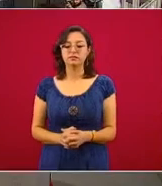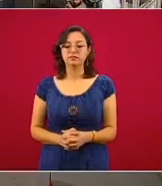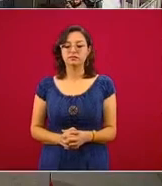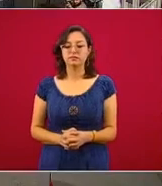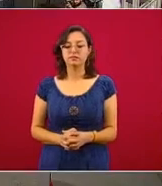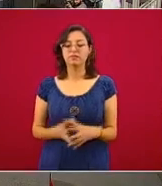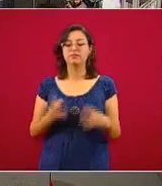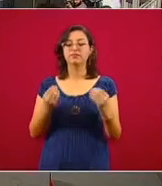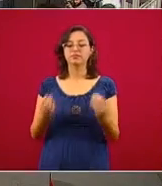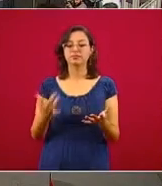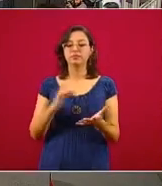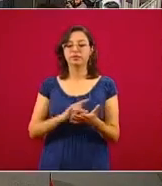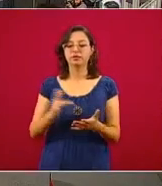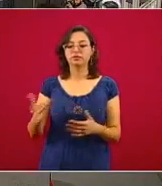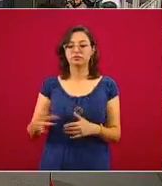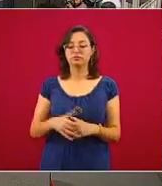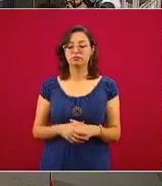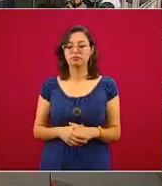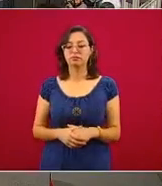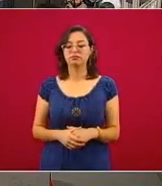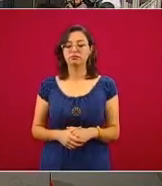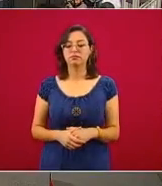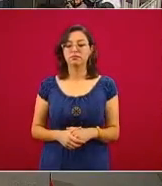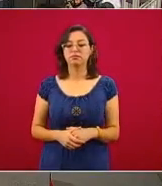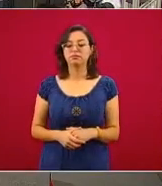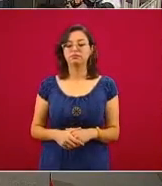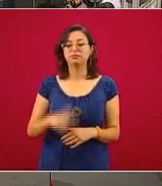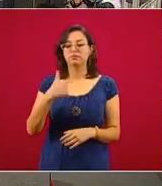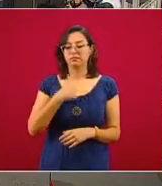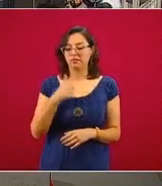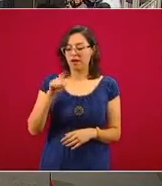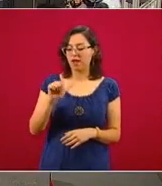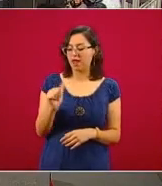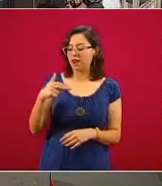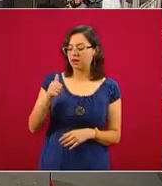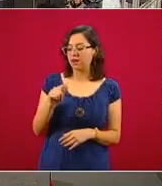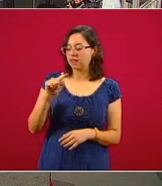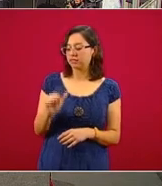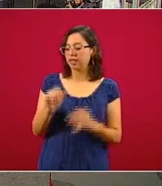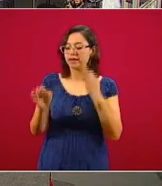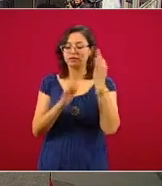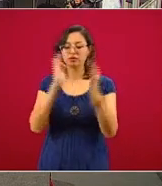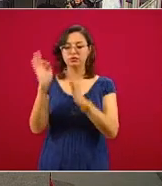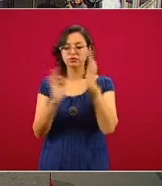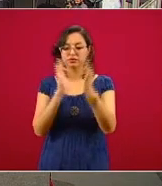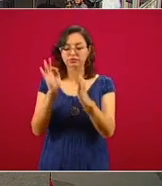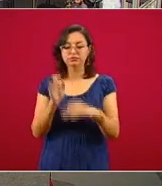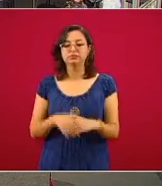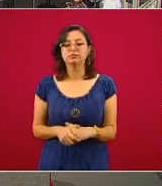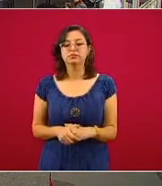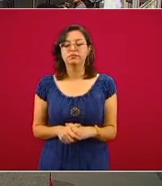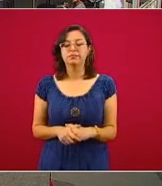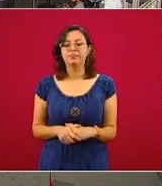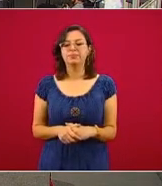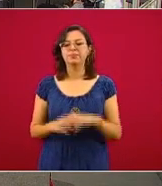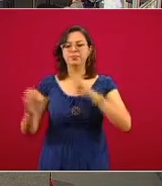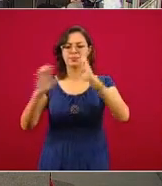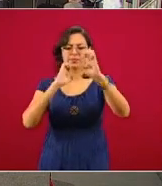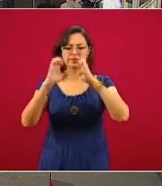Thank you so much. I'm from De La Neta Noticias. Doctor, in a